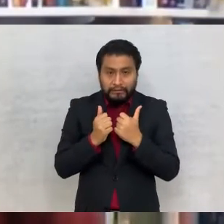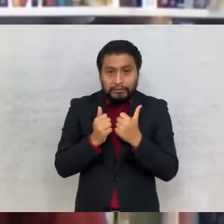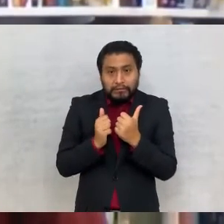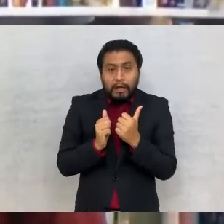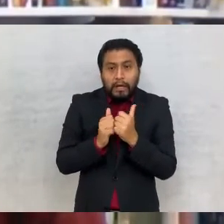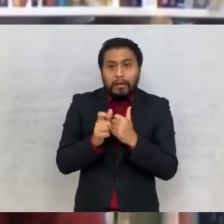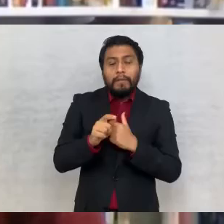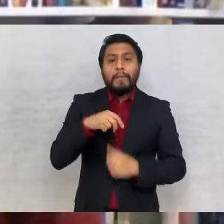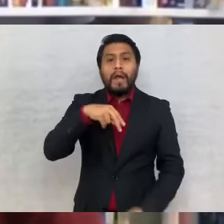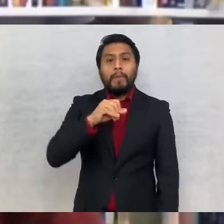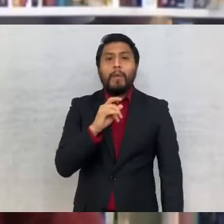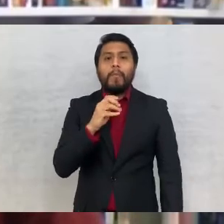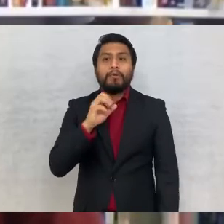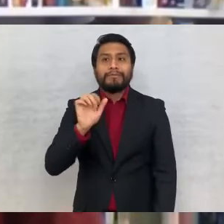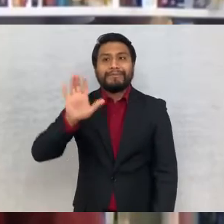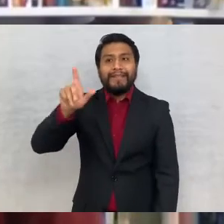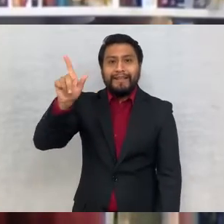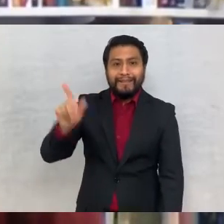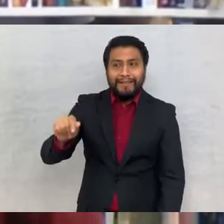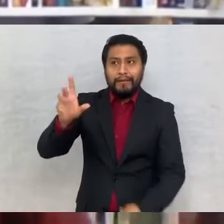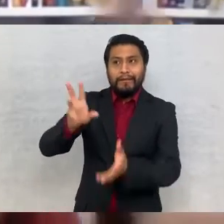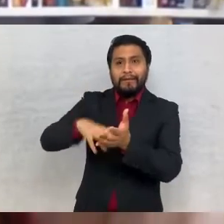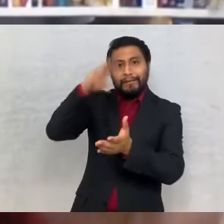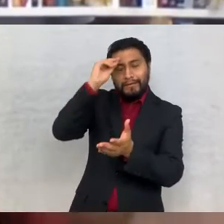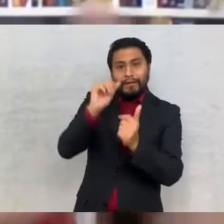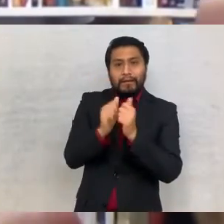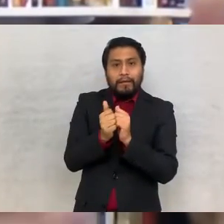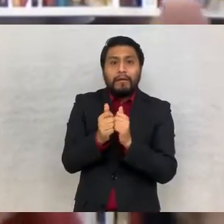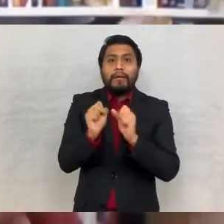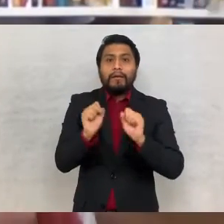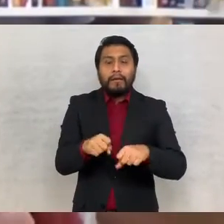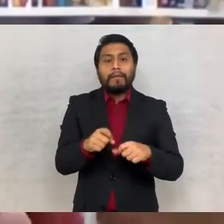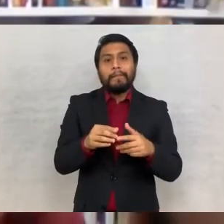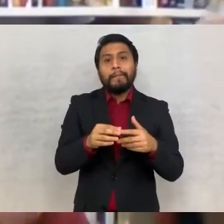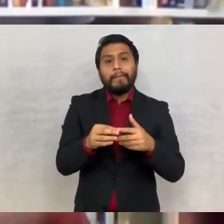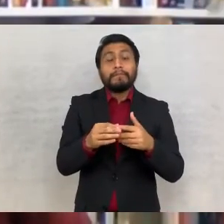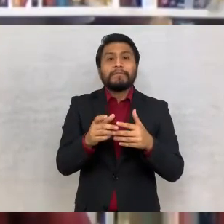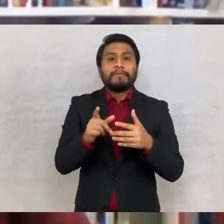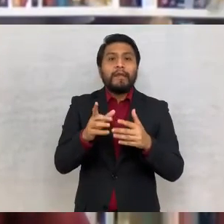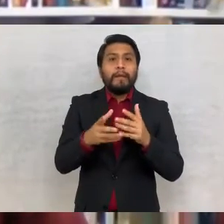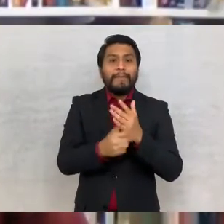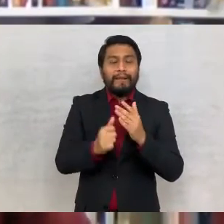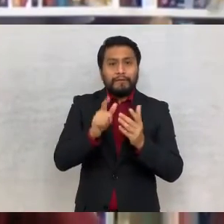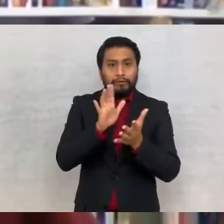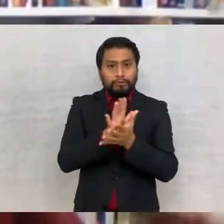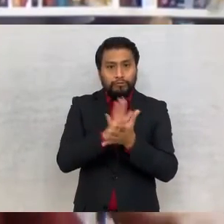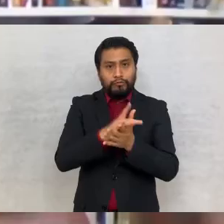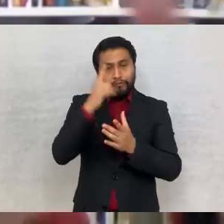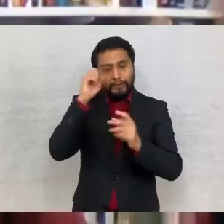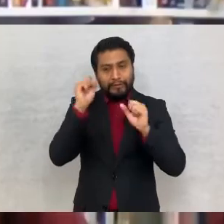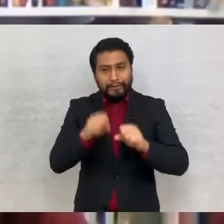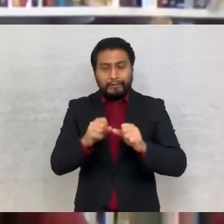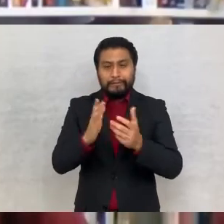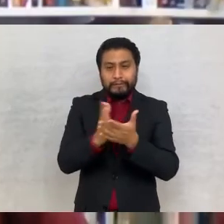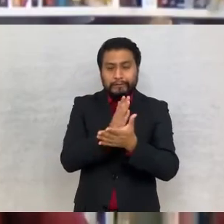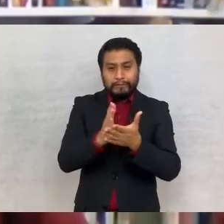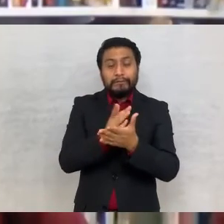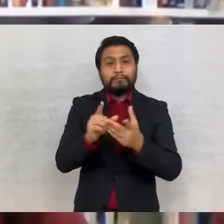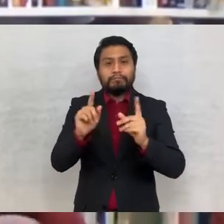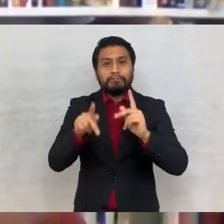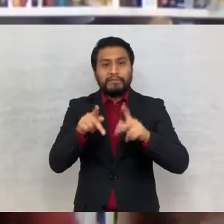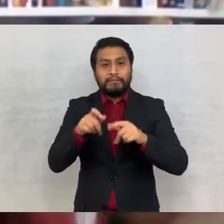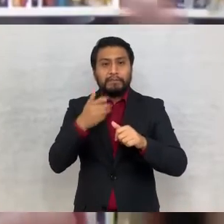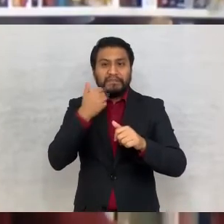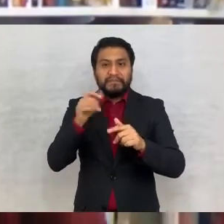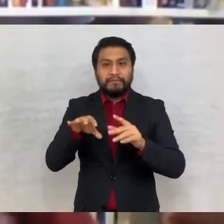very varied agenda of problems was opened up from the political point of view. It sought to counteract a climate of agitation installed by the